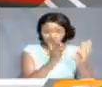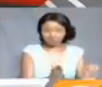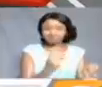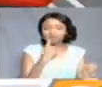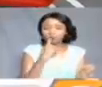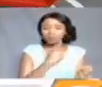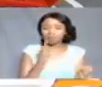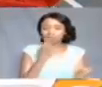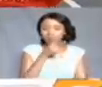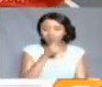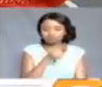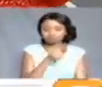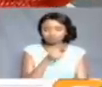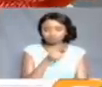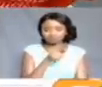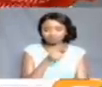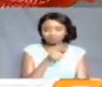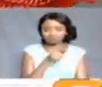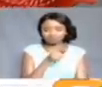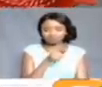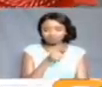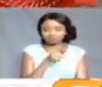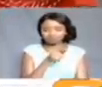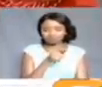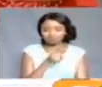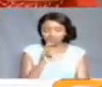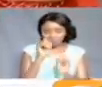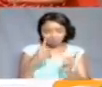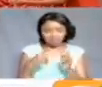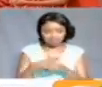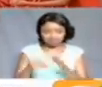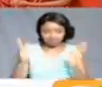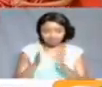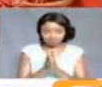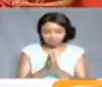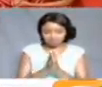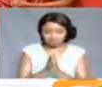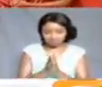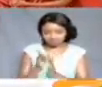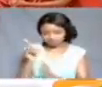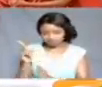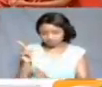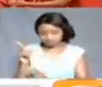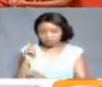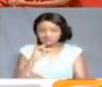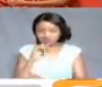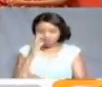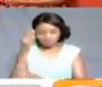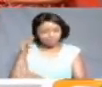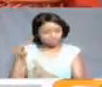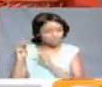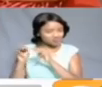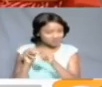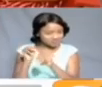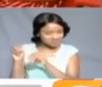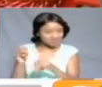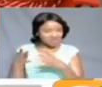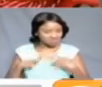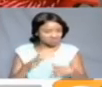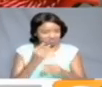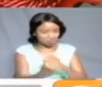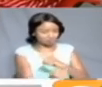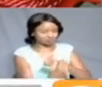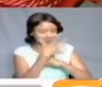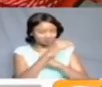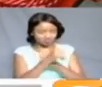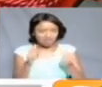social media age. Let me begin with you, Kamarichi, because you actually manage them. Yeah. So in